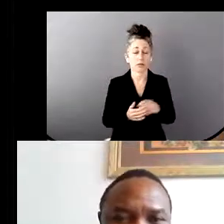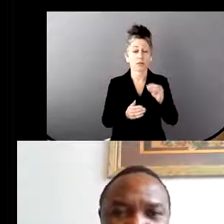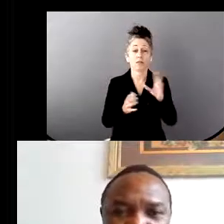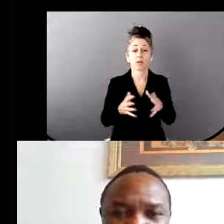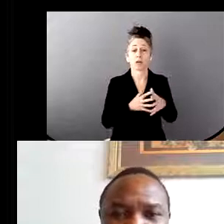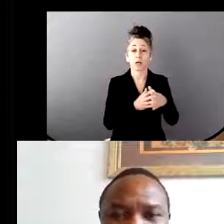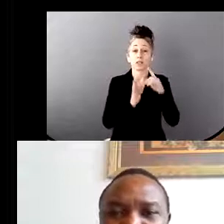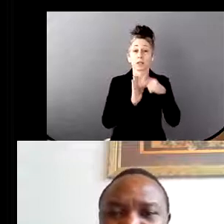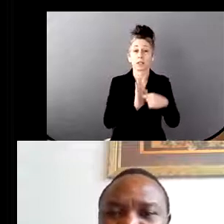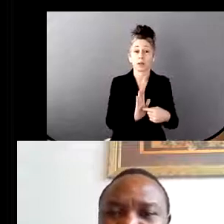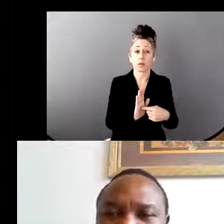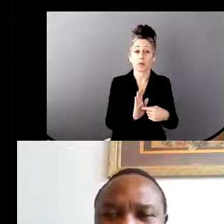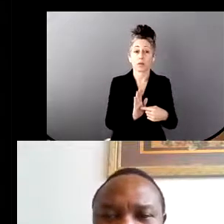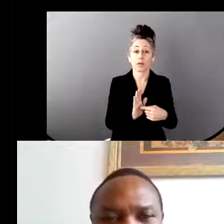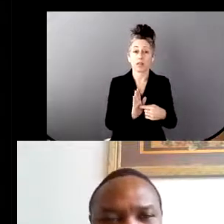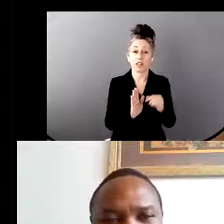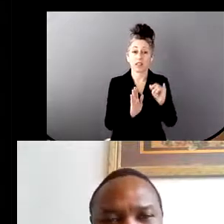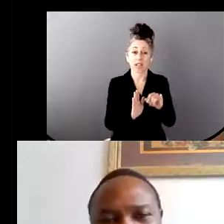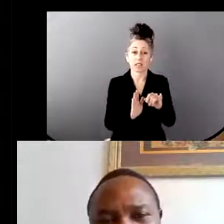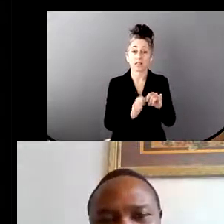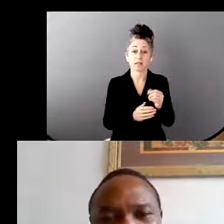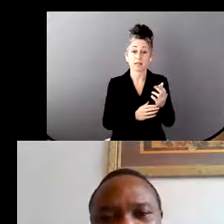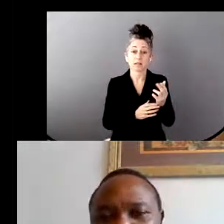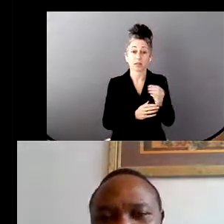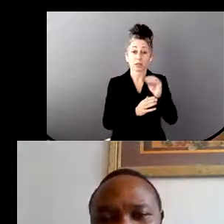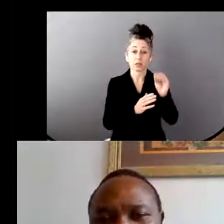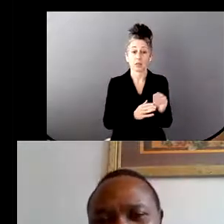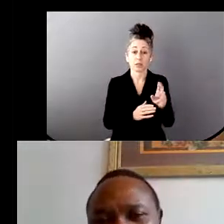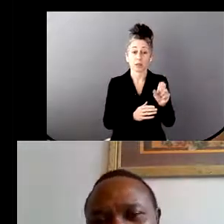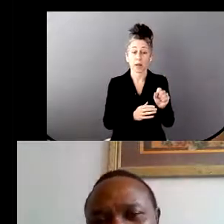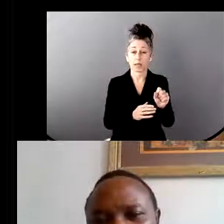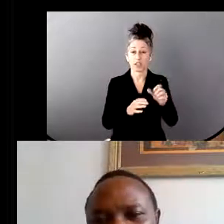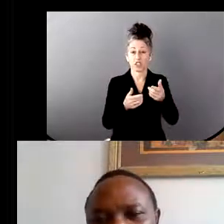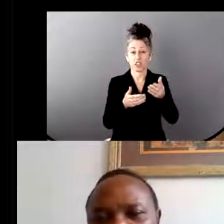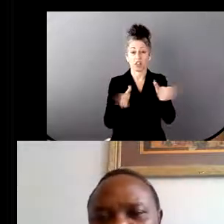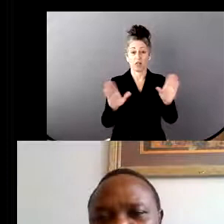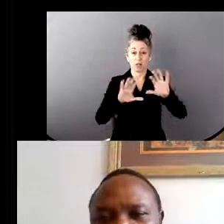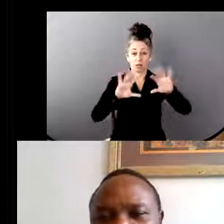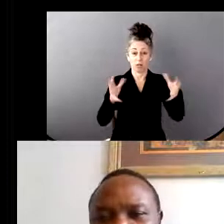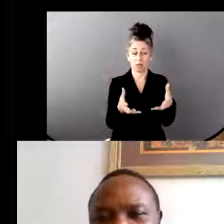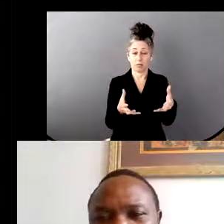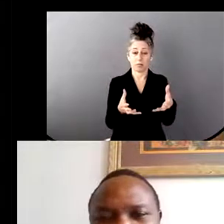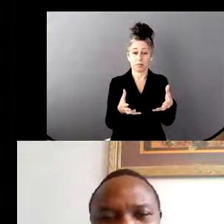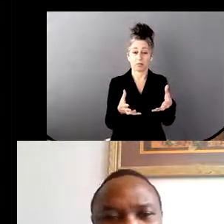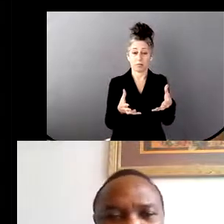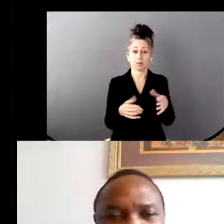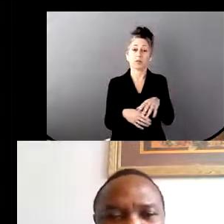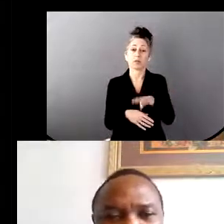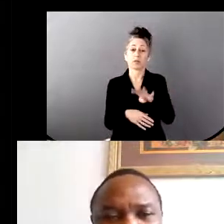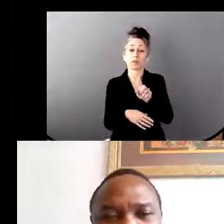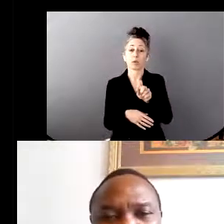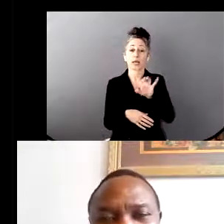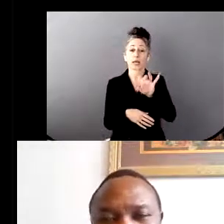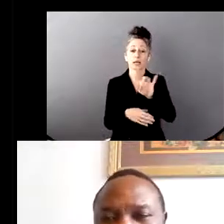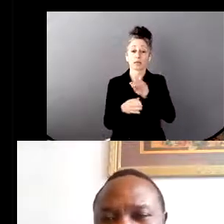example, make up 13% of the USA population, they account for only 4.8% of professionals employed in the